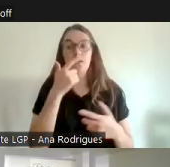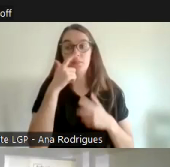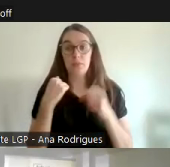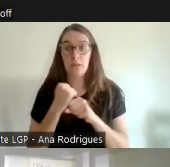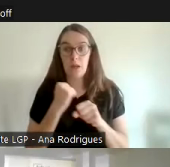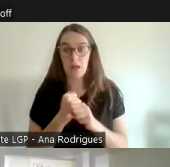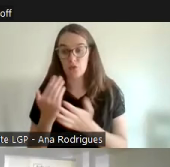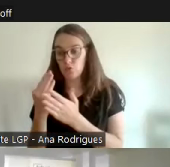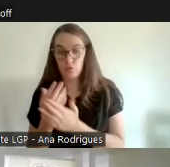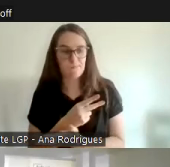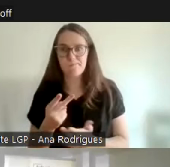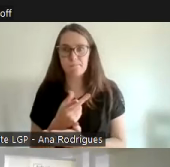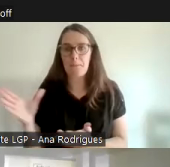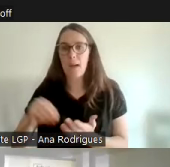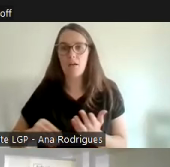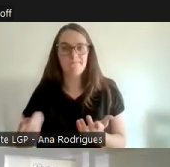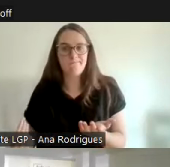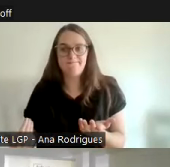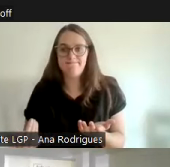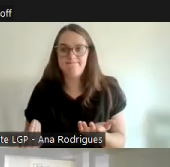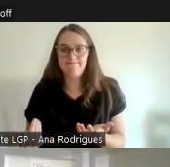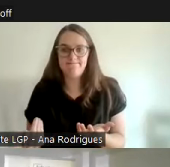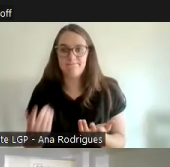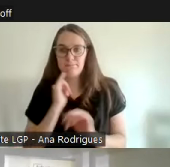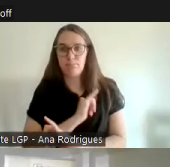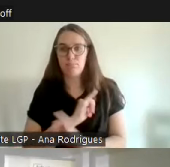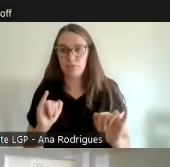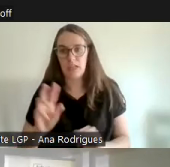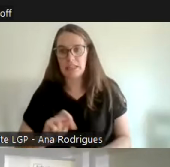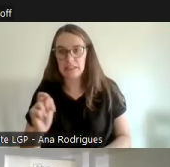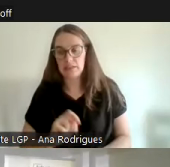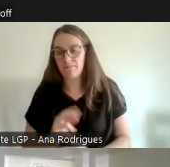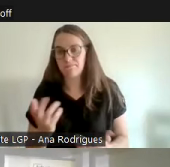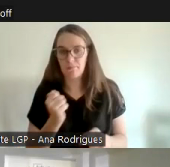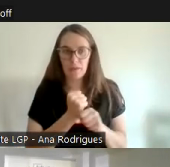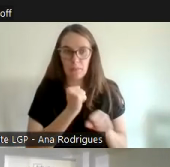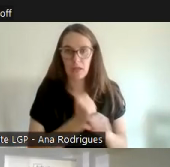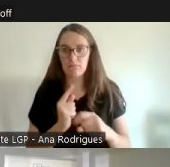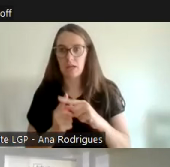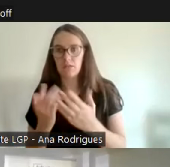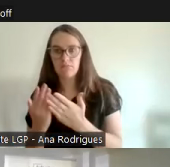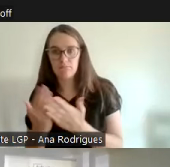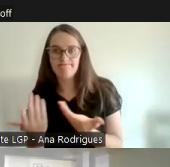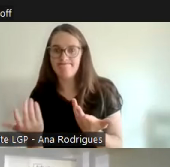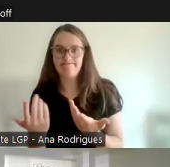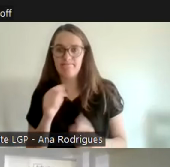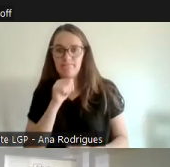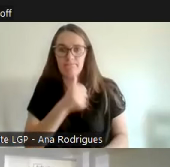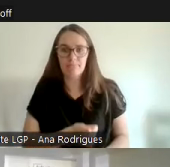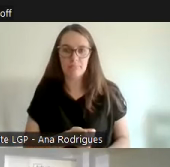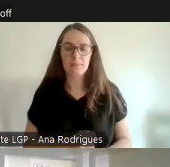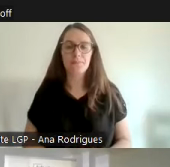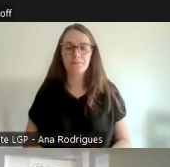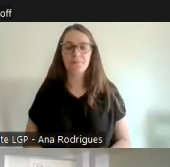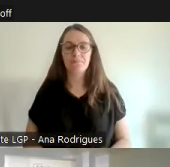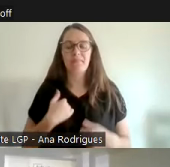class backgrounds think, well, I was never able to do community service because I had to work. And then they think, that's not for